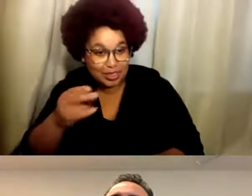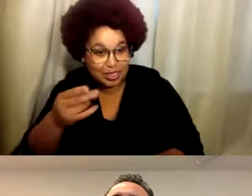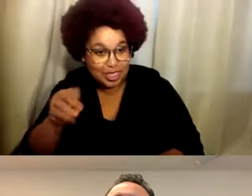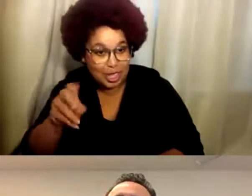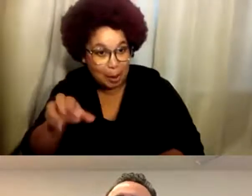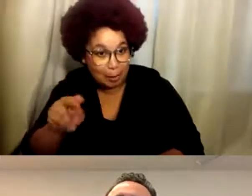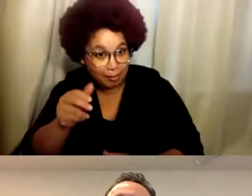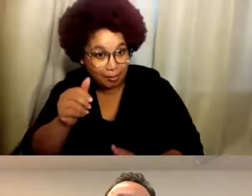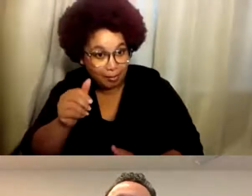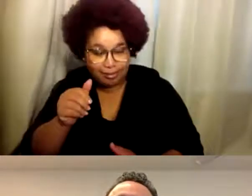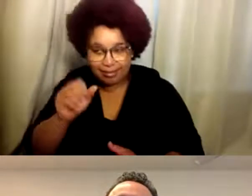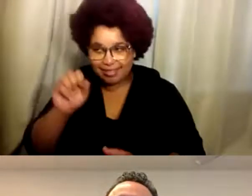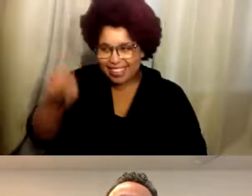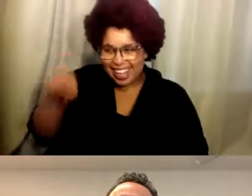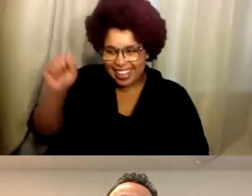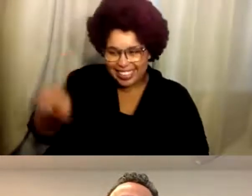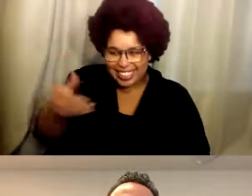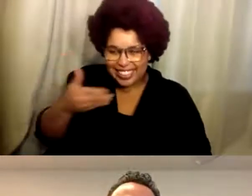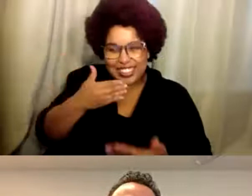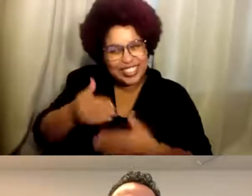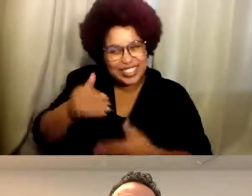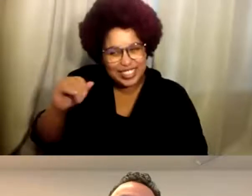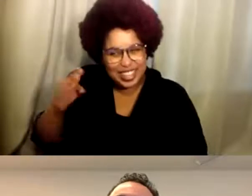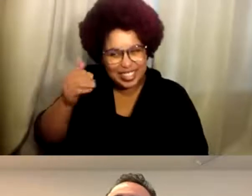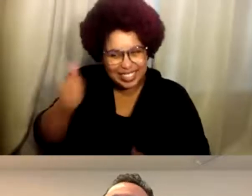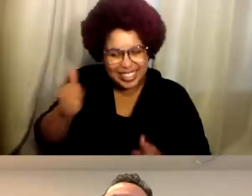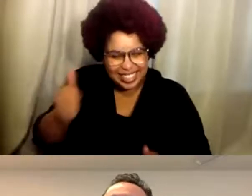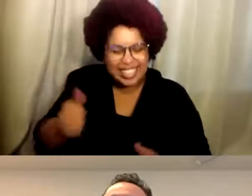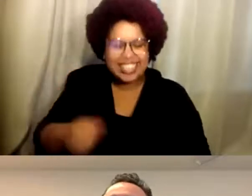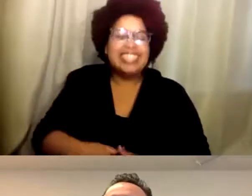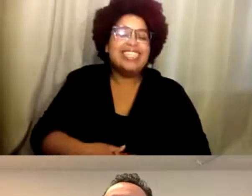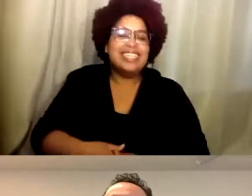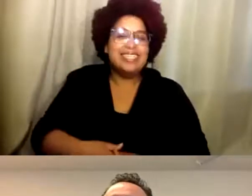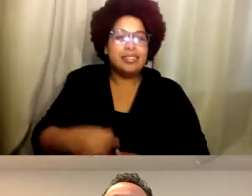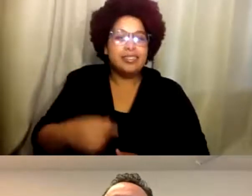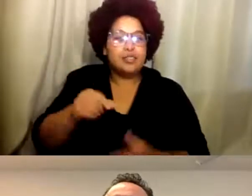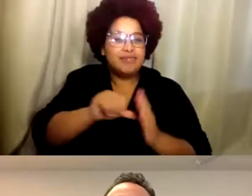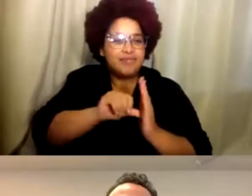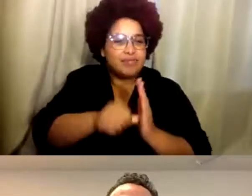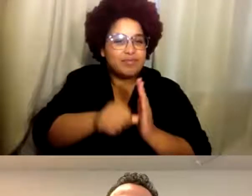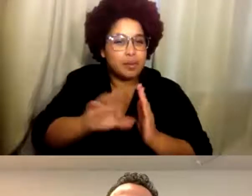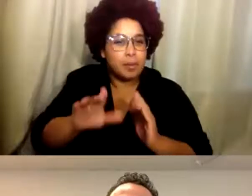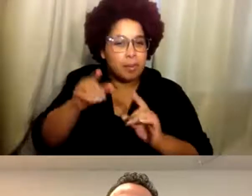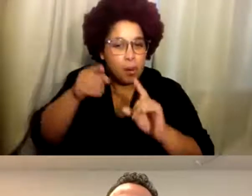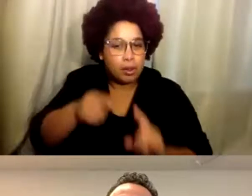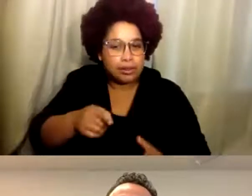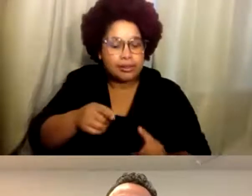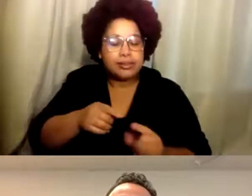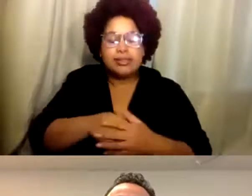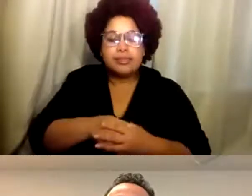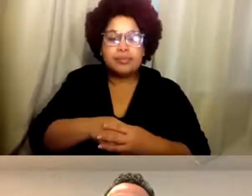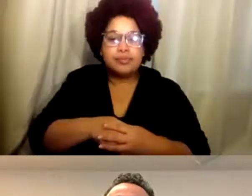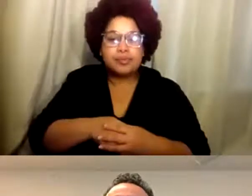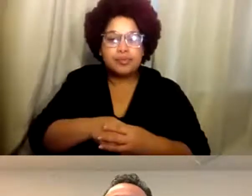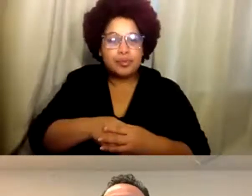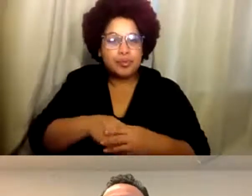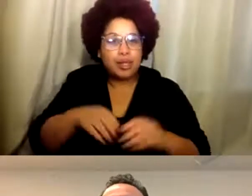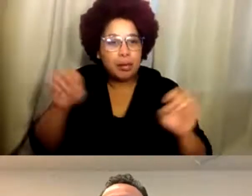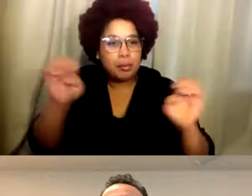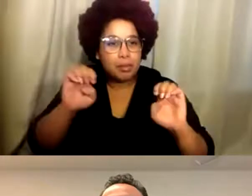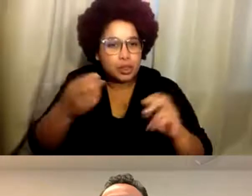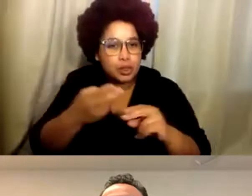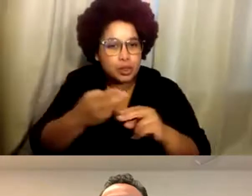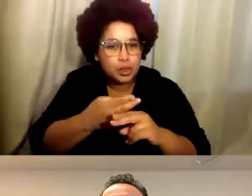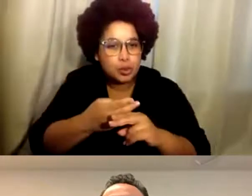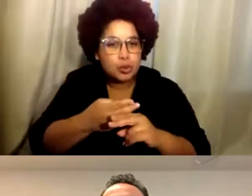Yes. Okay. Good job. All right. I think just to emphasize your points, the emergency use